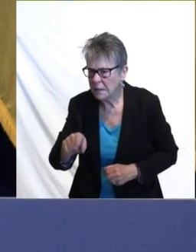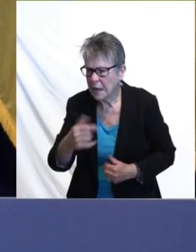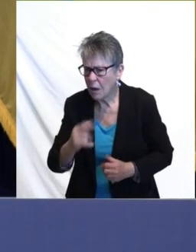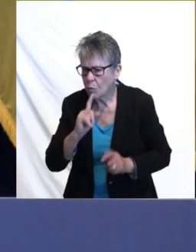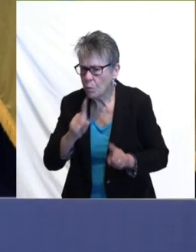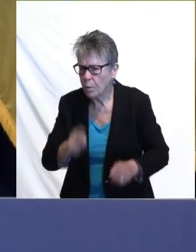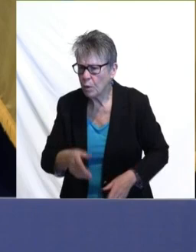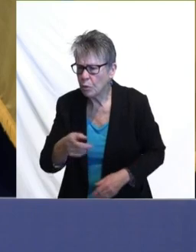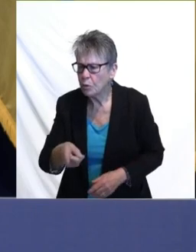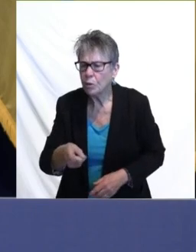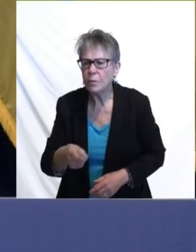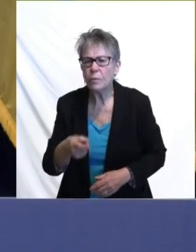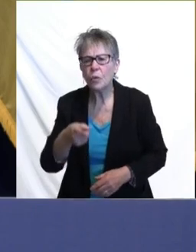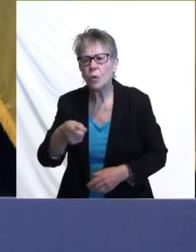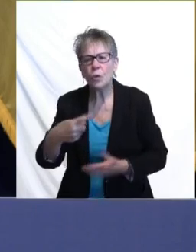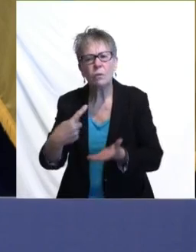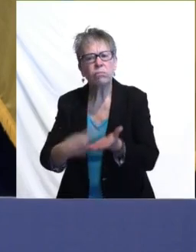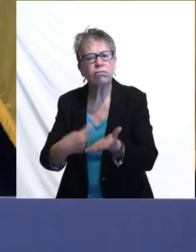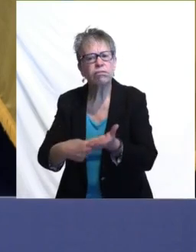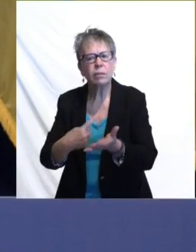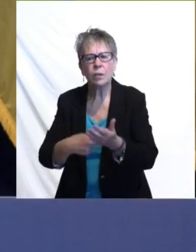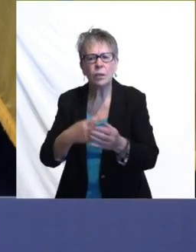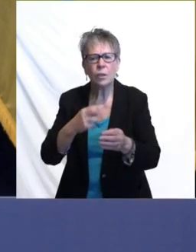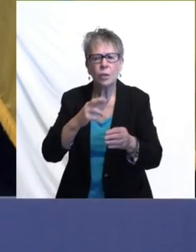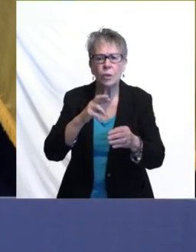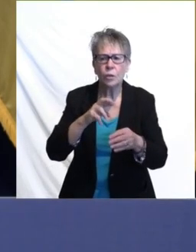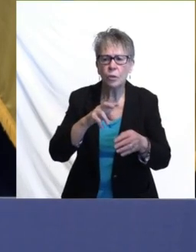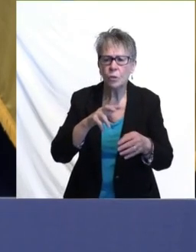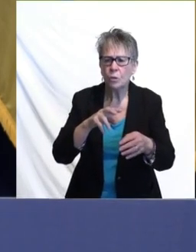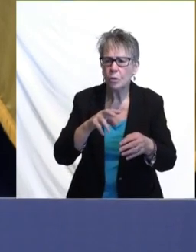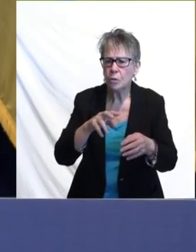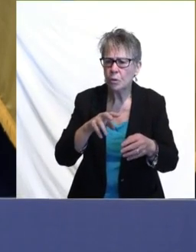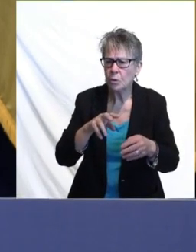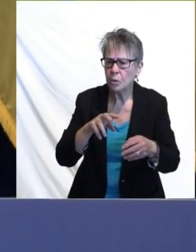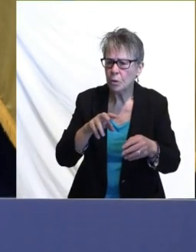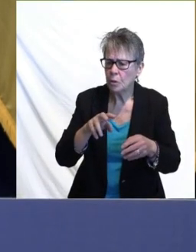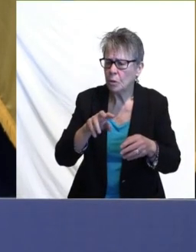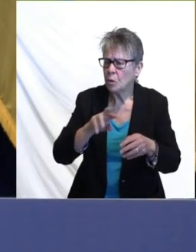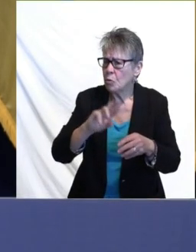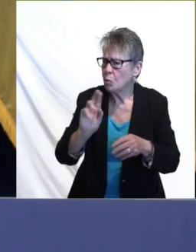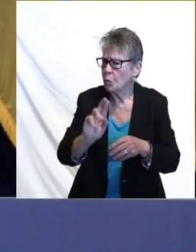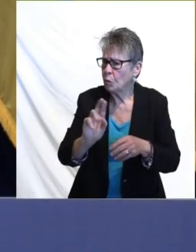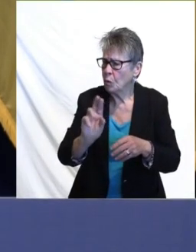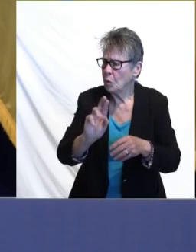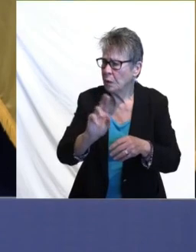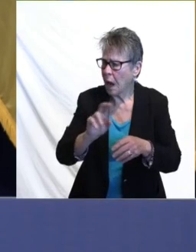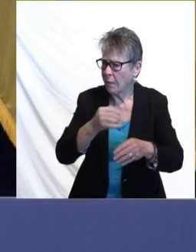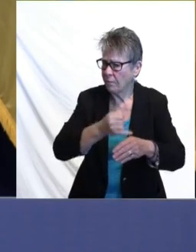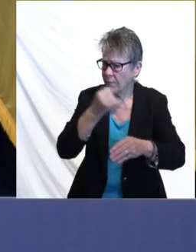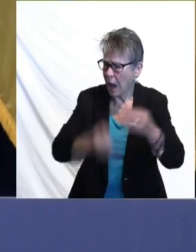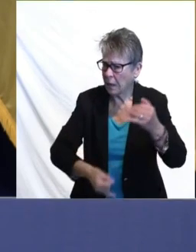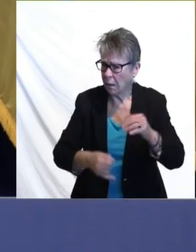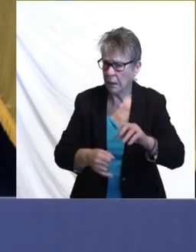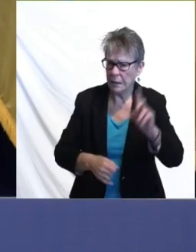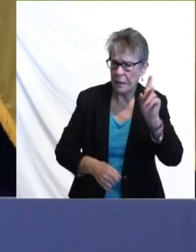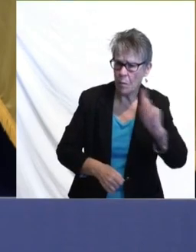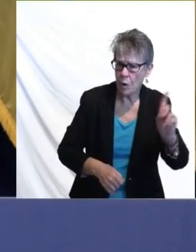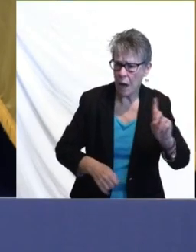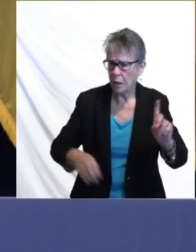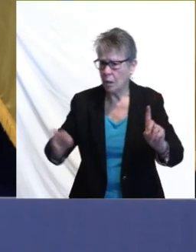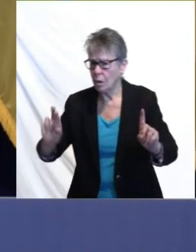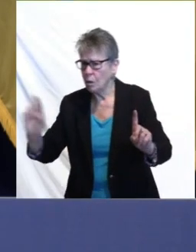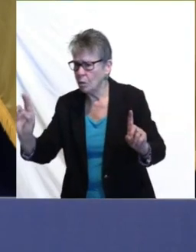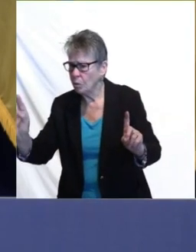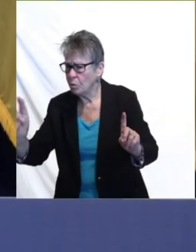less final, and Democrats are down to 24 seats in the Senate and 46 seats in the Assembly, which is going to be their smallest cohort in